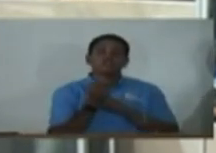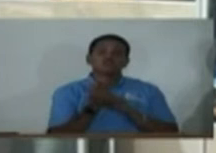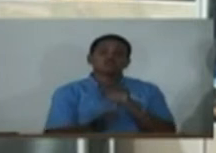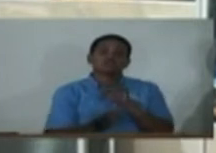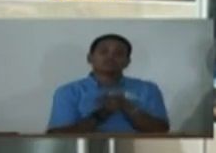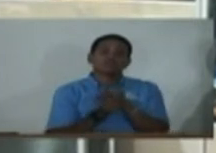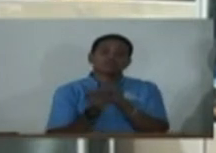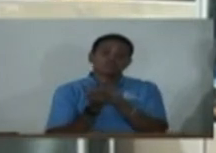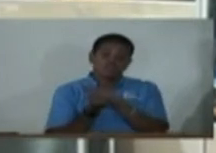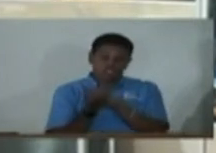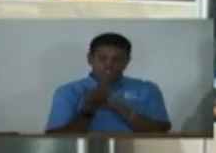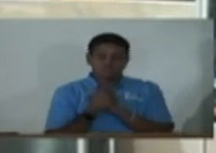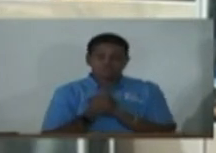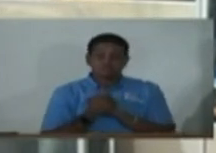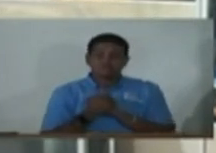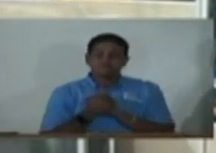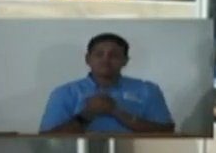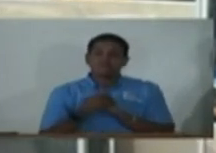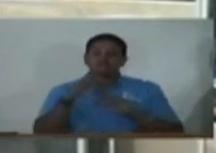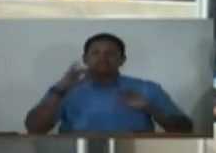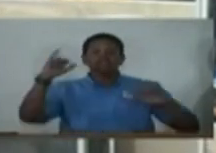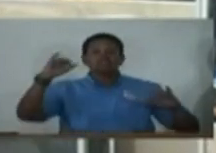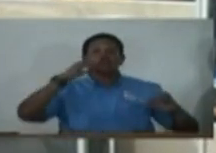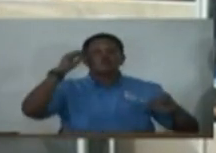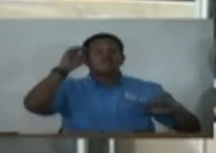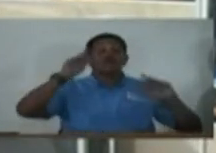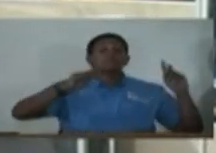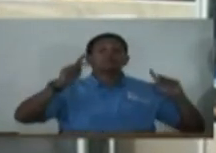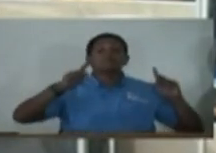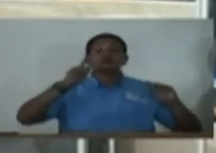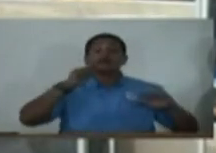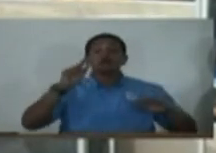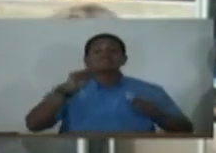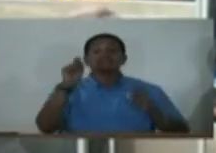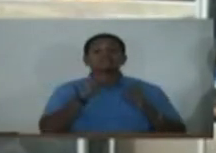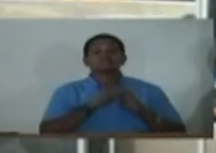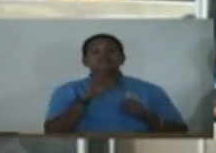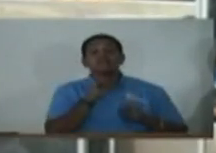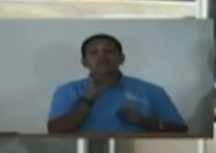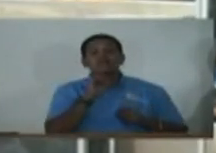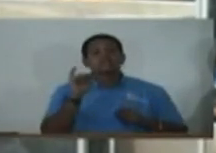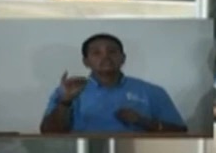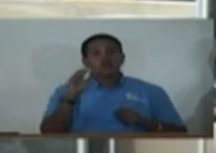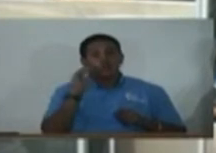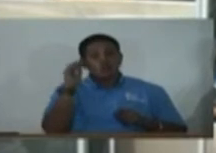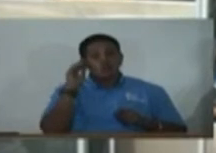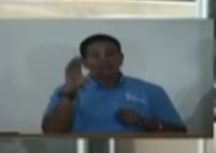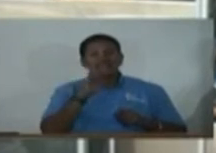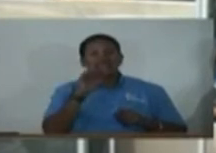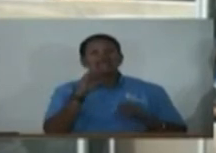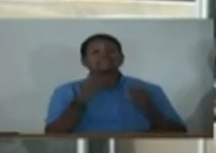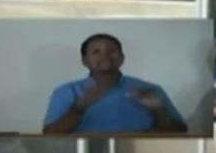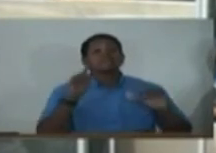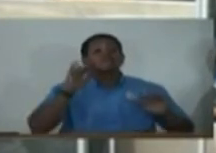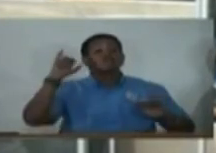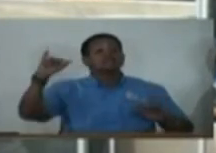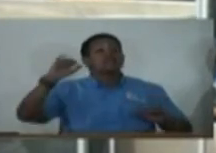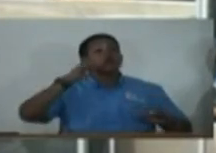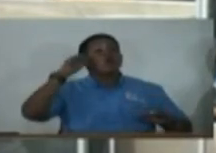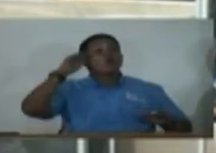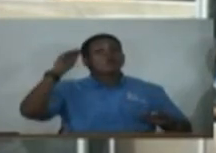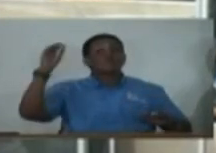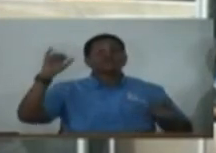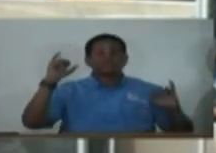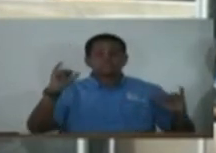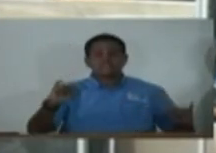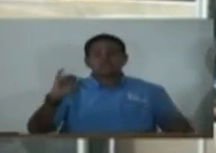warrant. Stay at home for persons of a specified age. The age limit for the stay at home measure